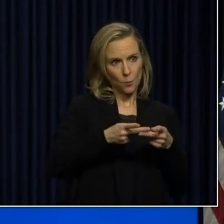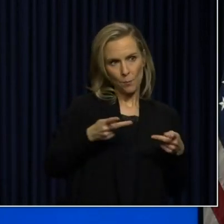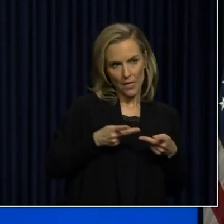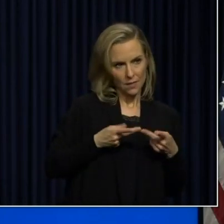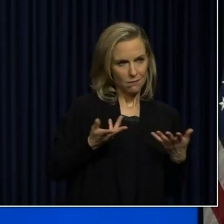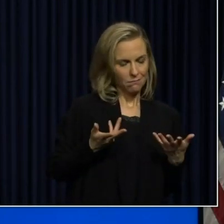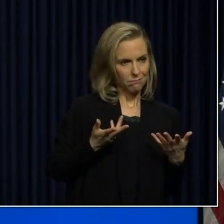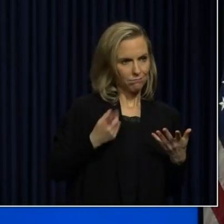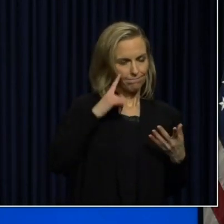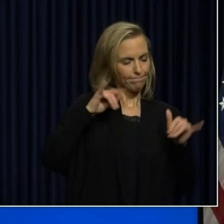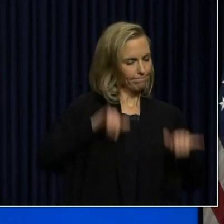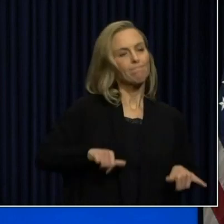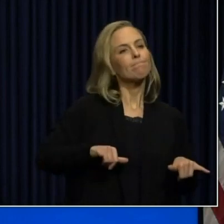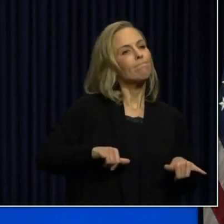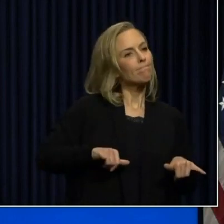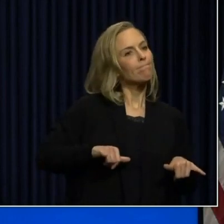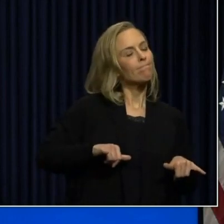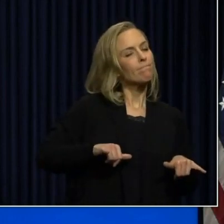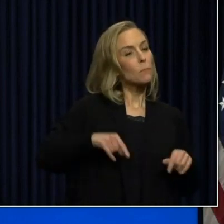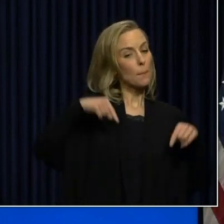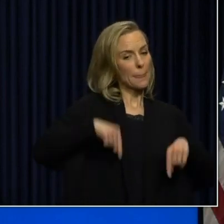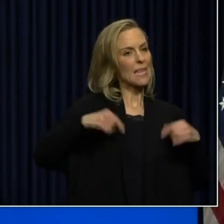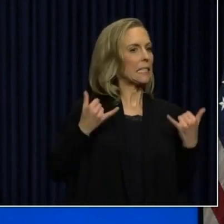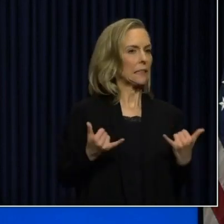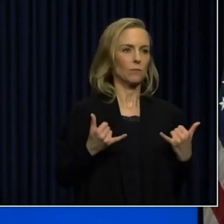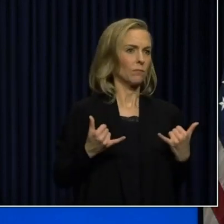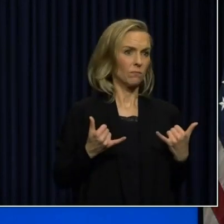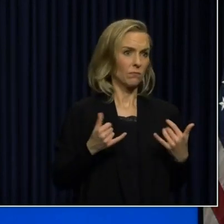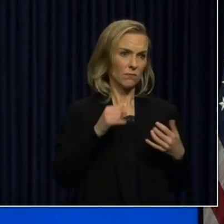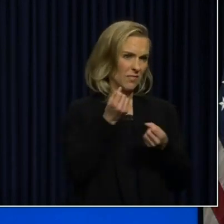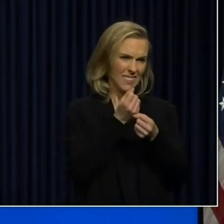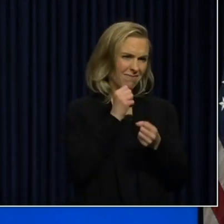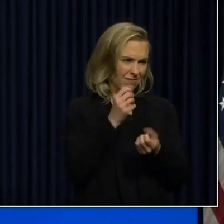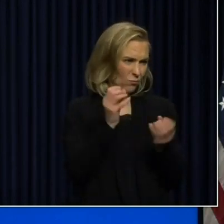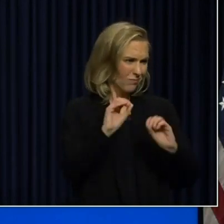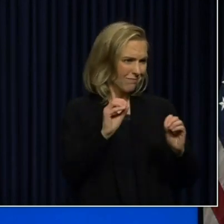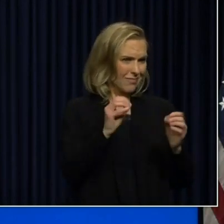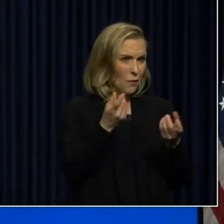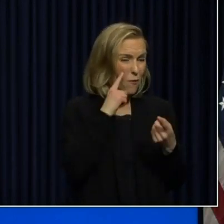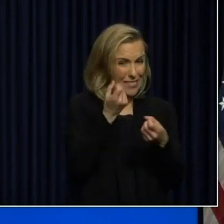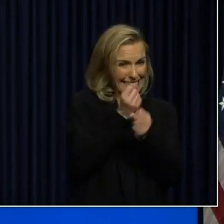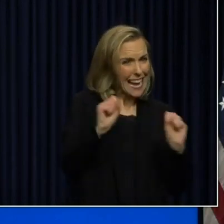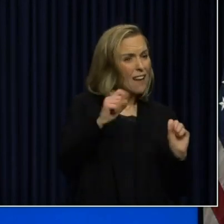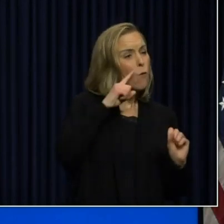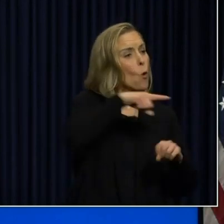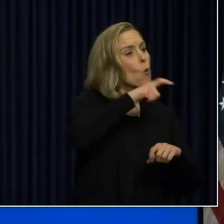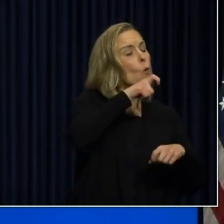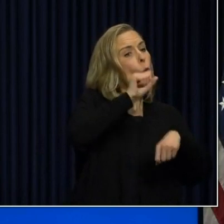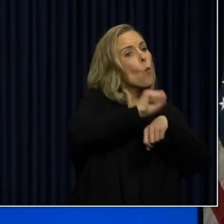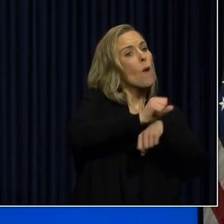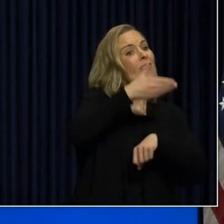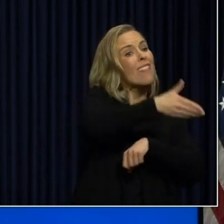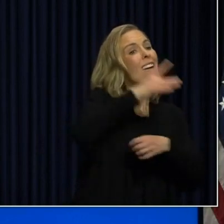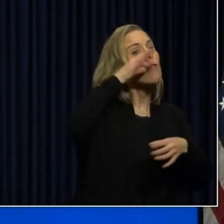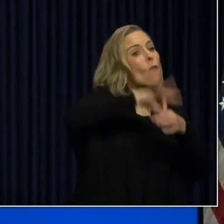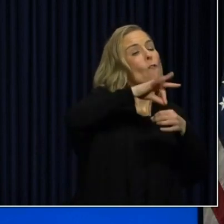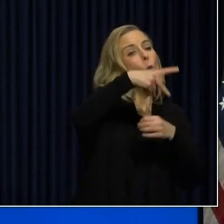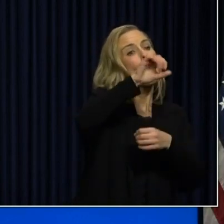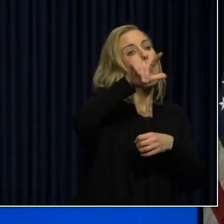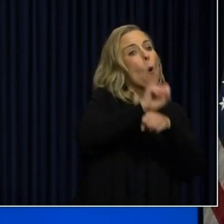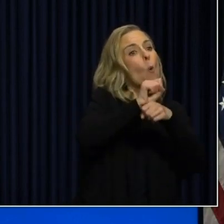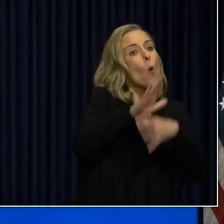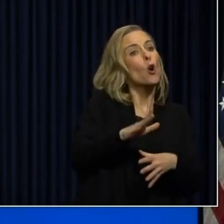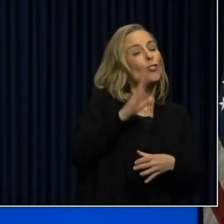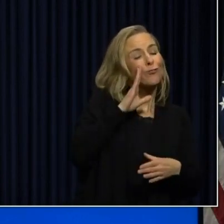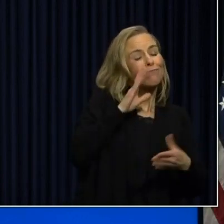hasn't changed. At this time, it would not be safe for our poll workers or those going in to vote to do